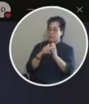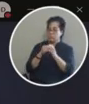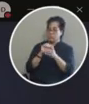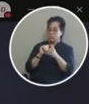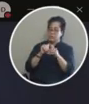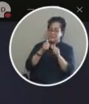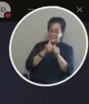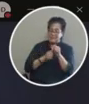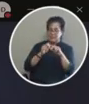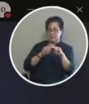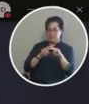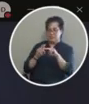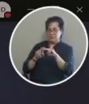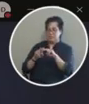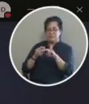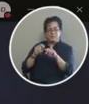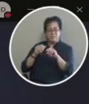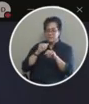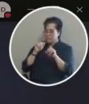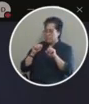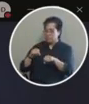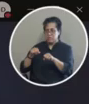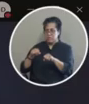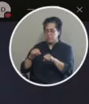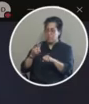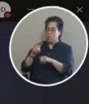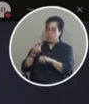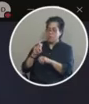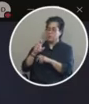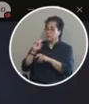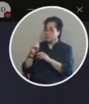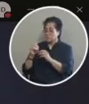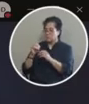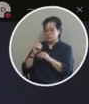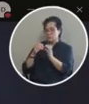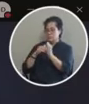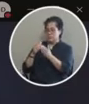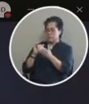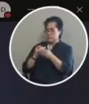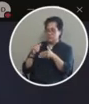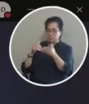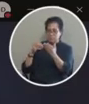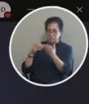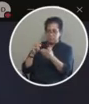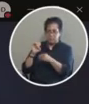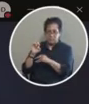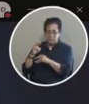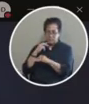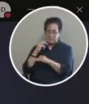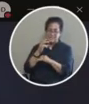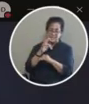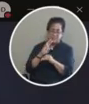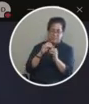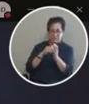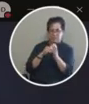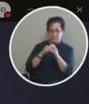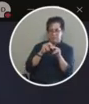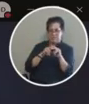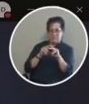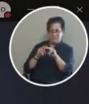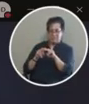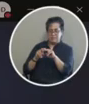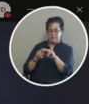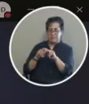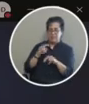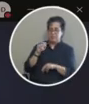seat. Nor will it be possible to build it for $250 million, as the mayor suggests. That would be $17,000 a seat. The